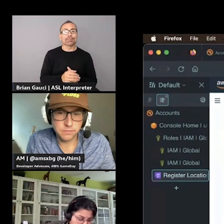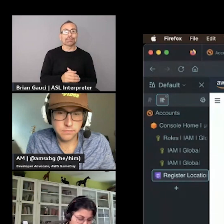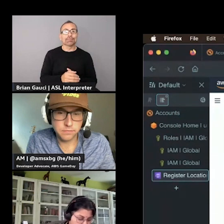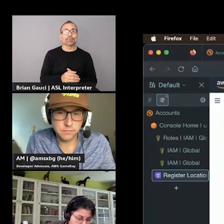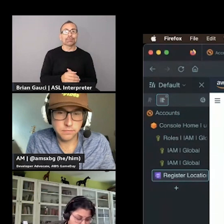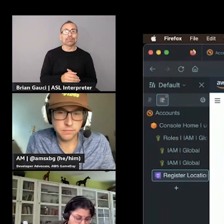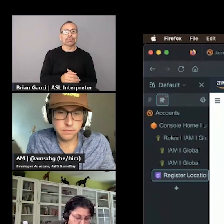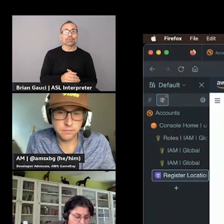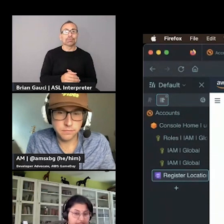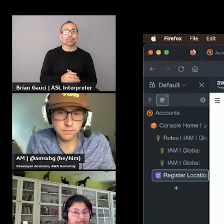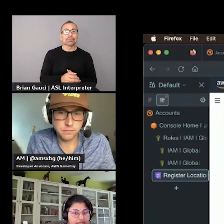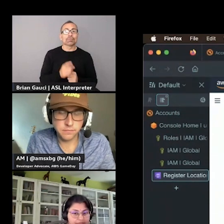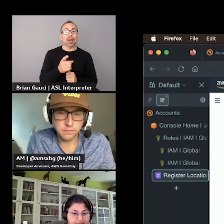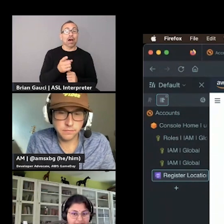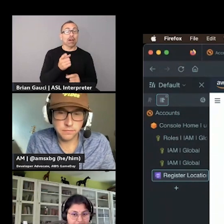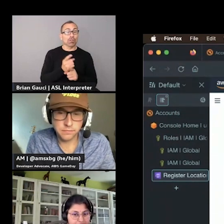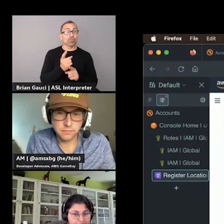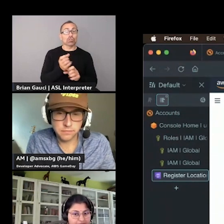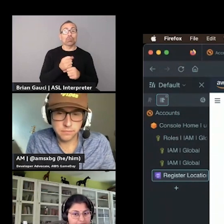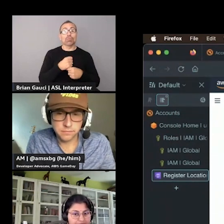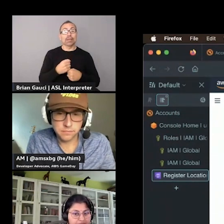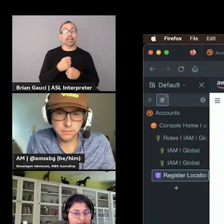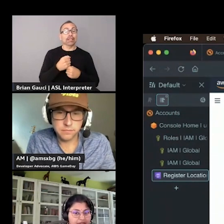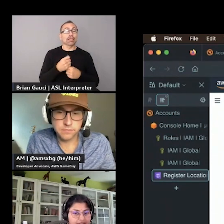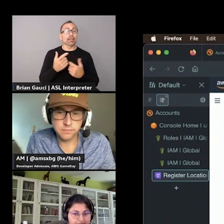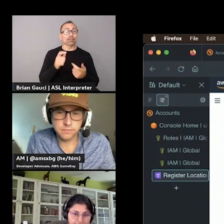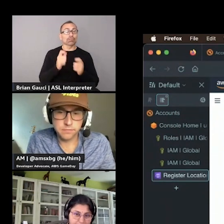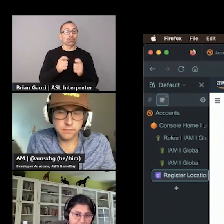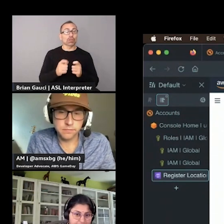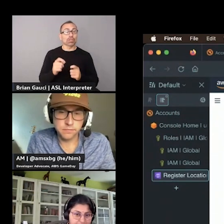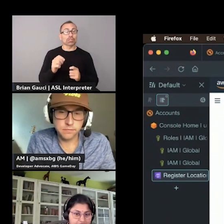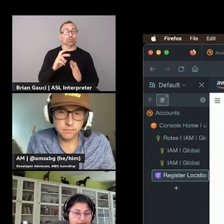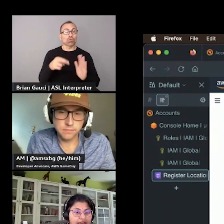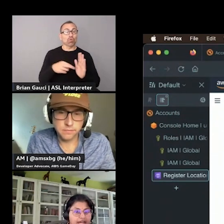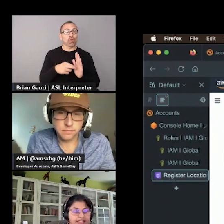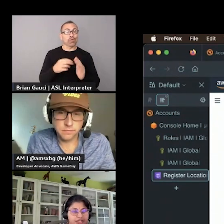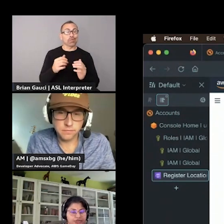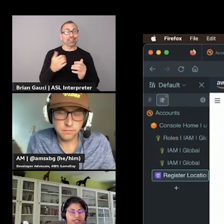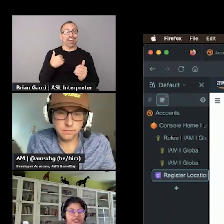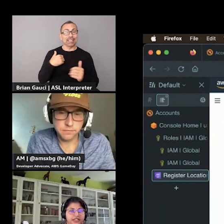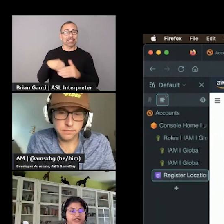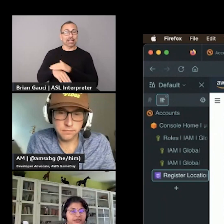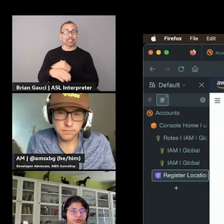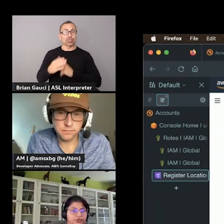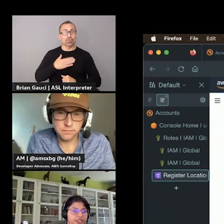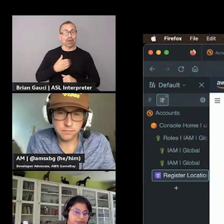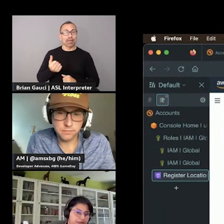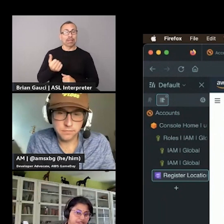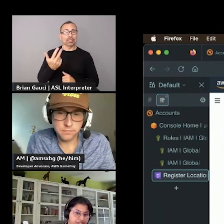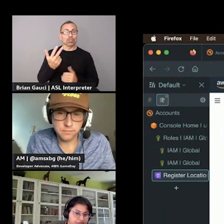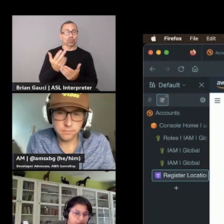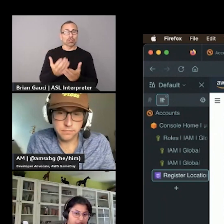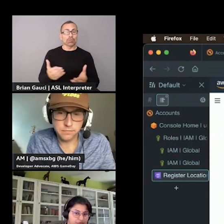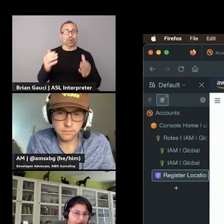have created a custom role with access to my S3 buckets. And then you see here which permissions mode you would